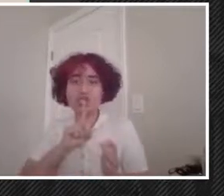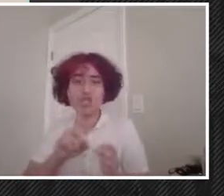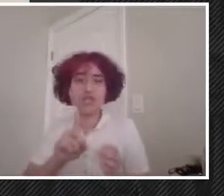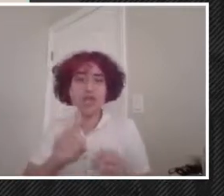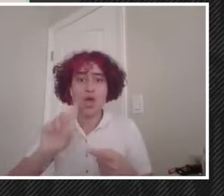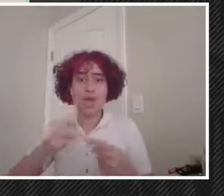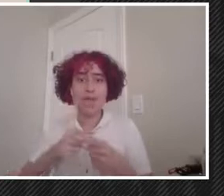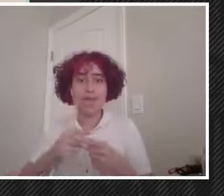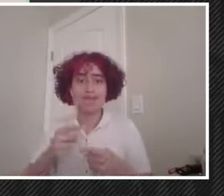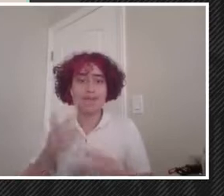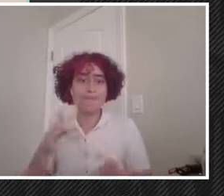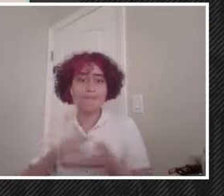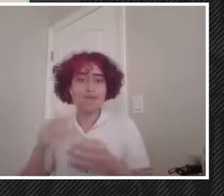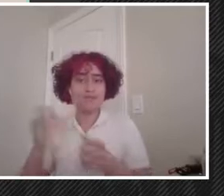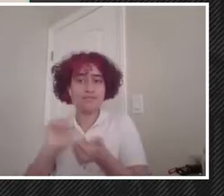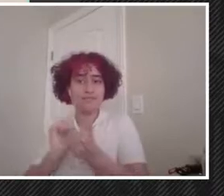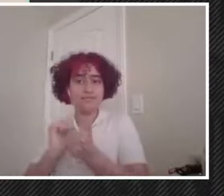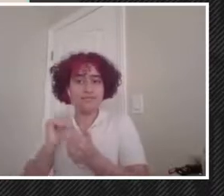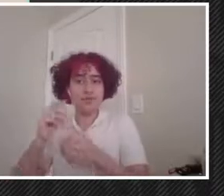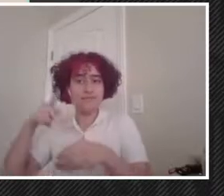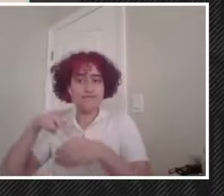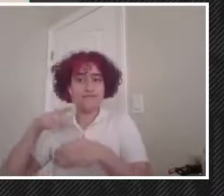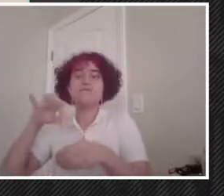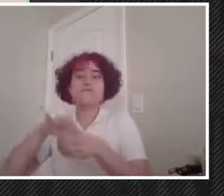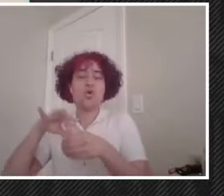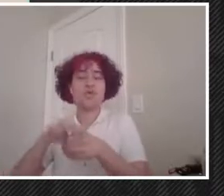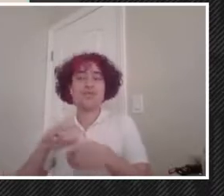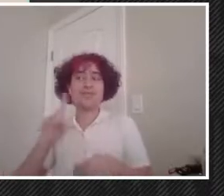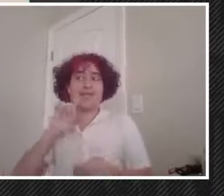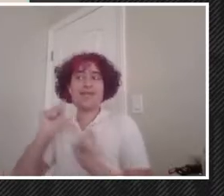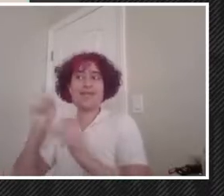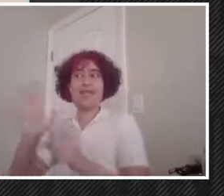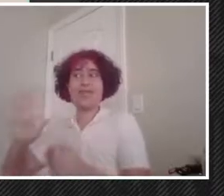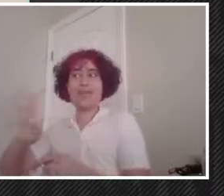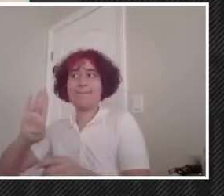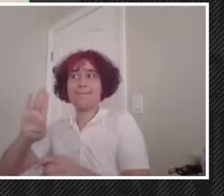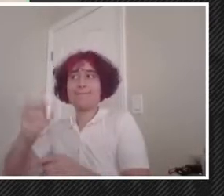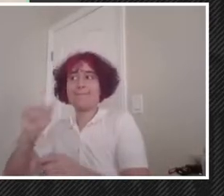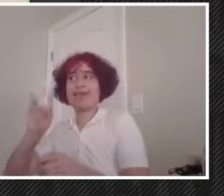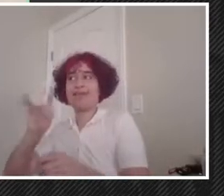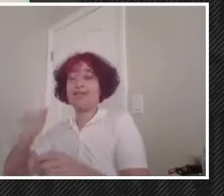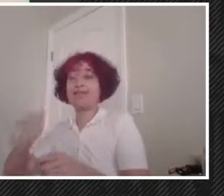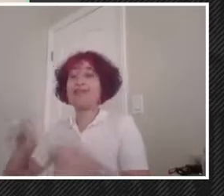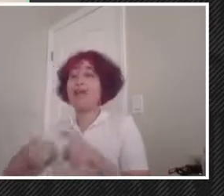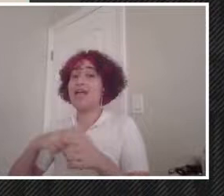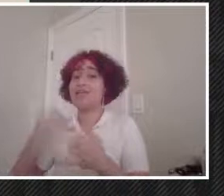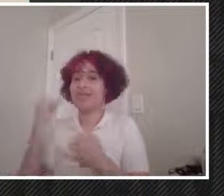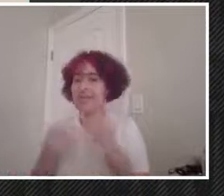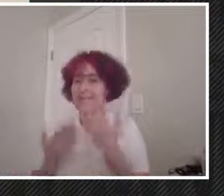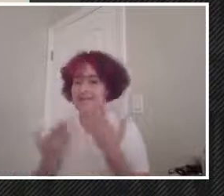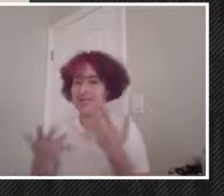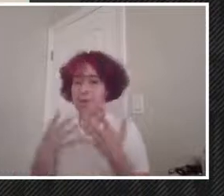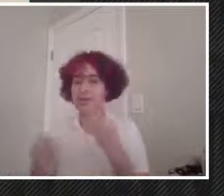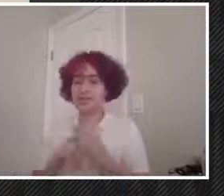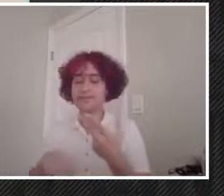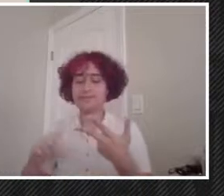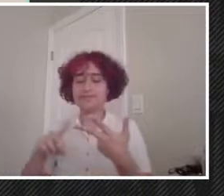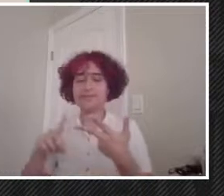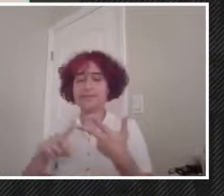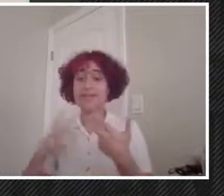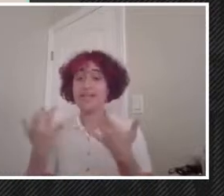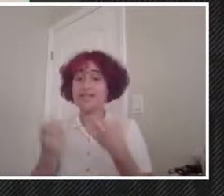post office. And then the last thing I'll say, this year is going to be the 50th anniversary of the war on